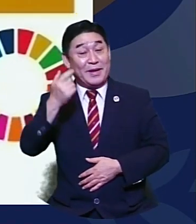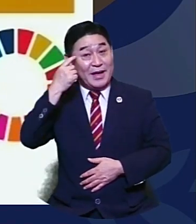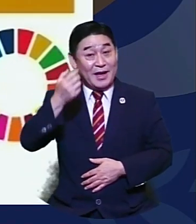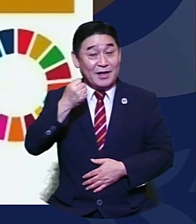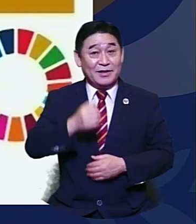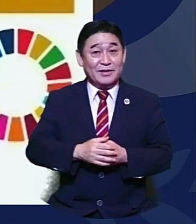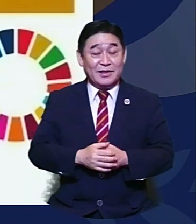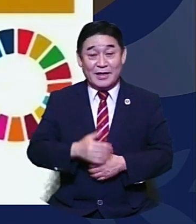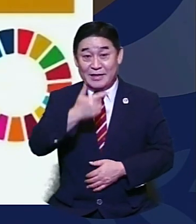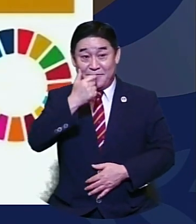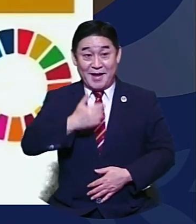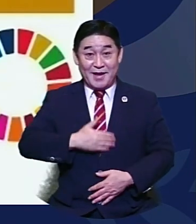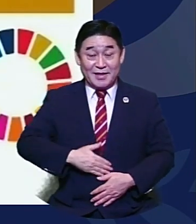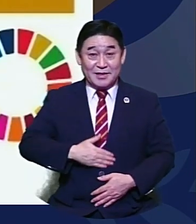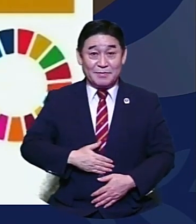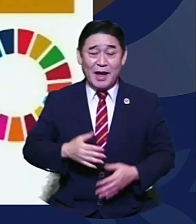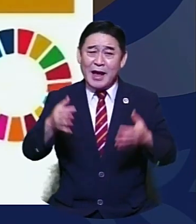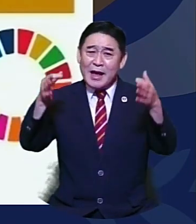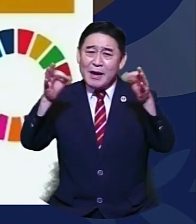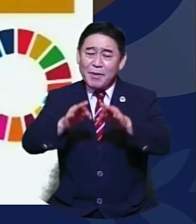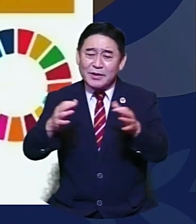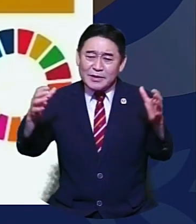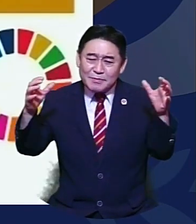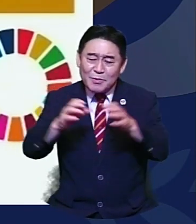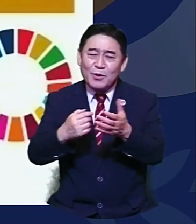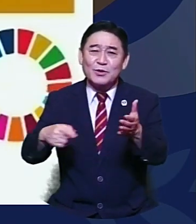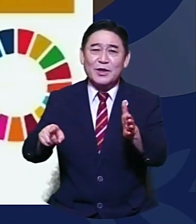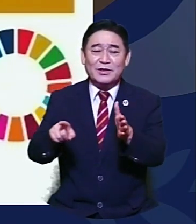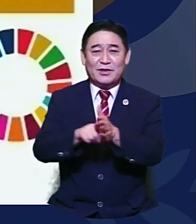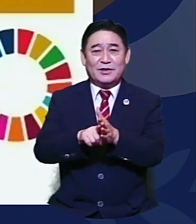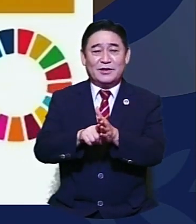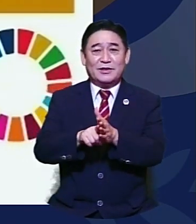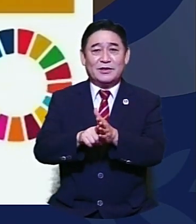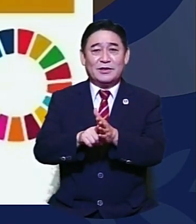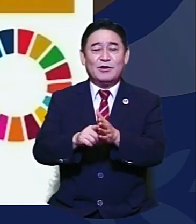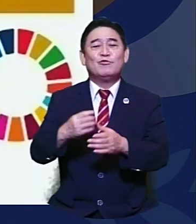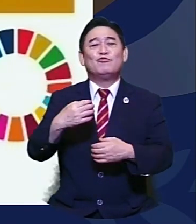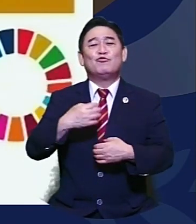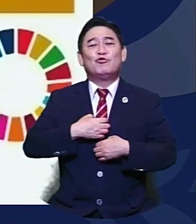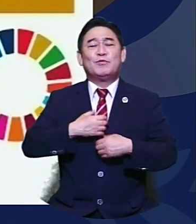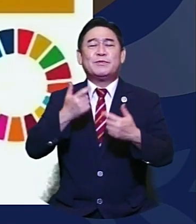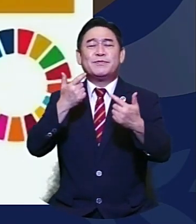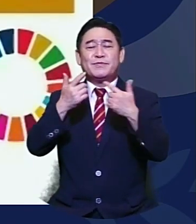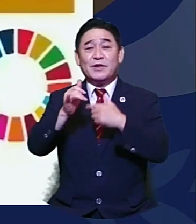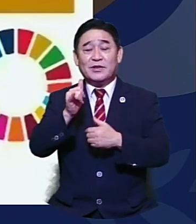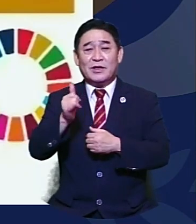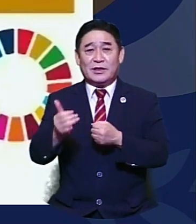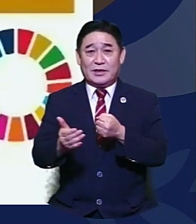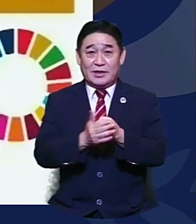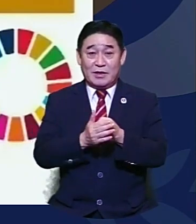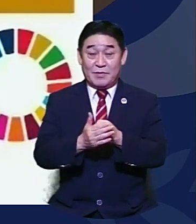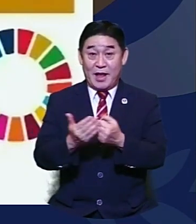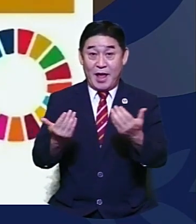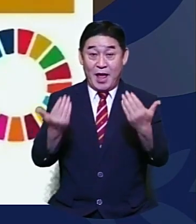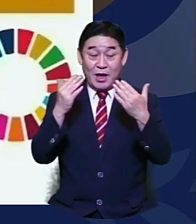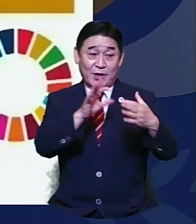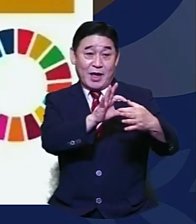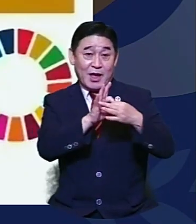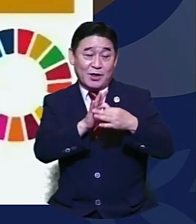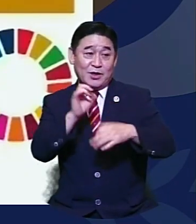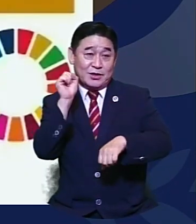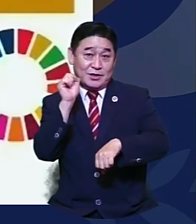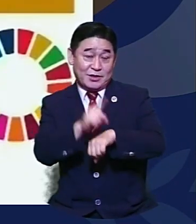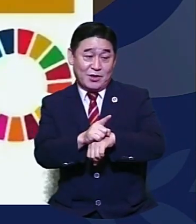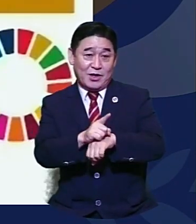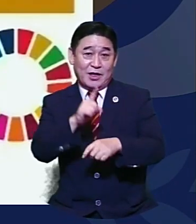order to attract the funding, it has to be worth the risk. And of course, when we talk about school connectivity, definitely, I think the